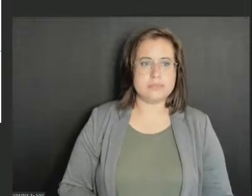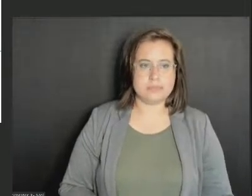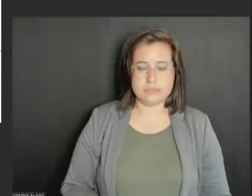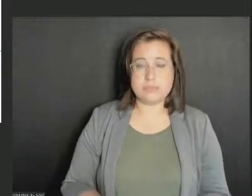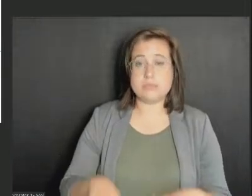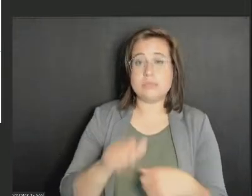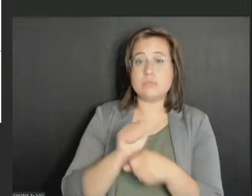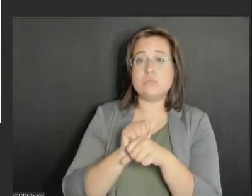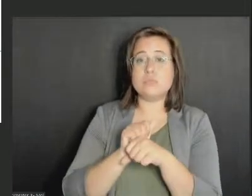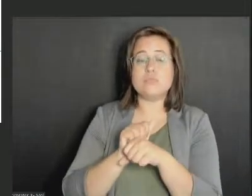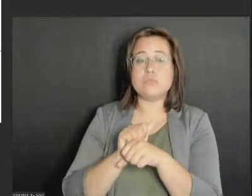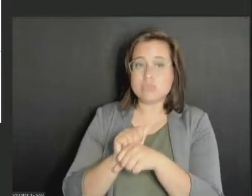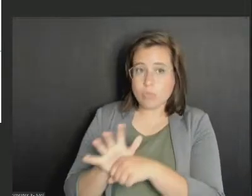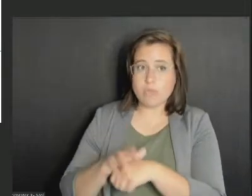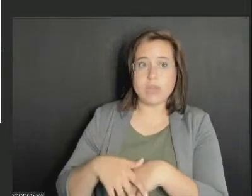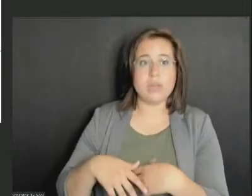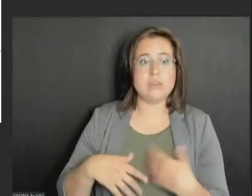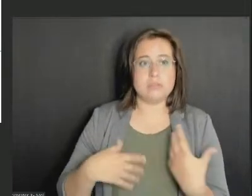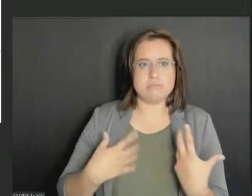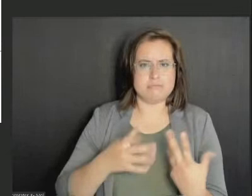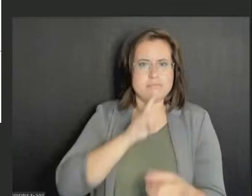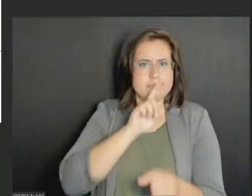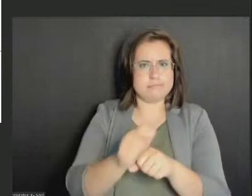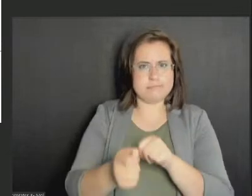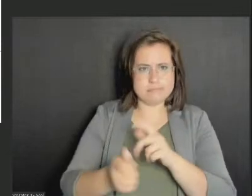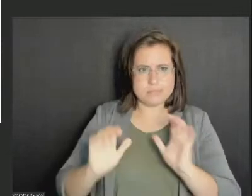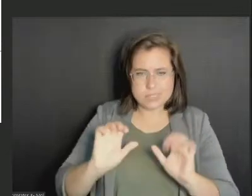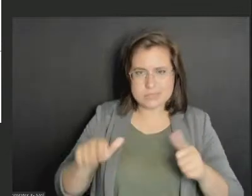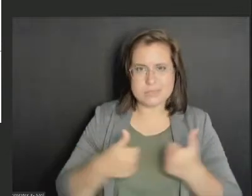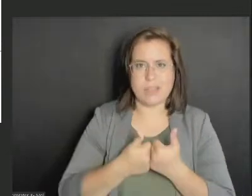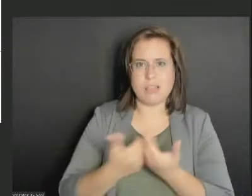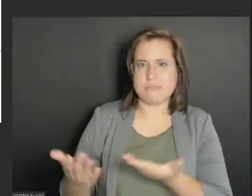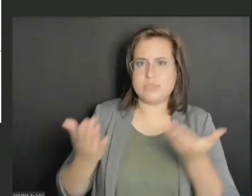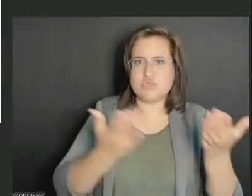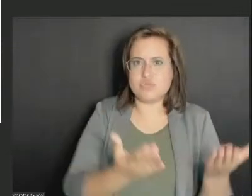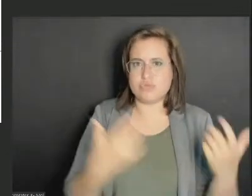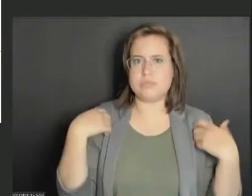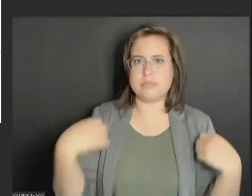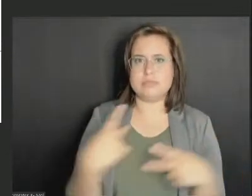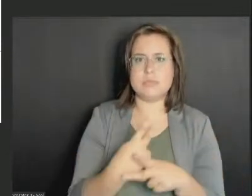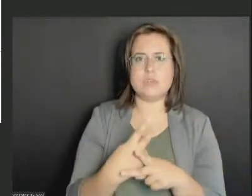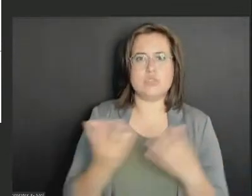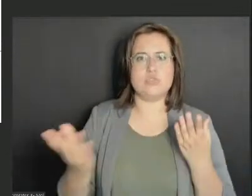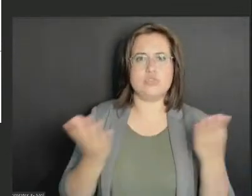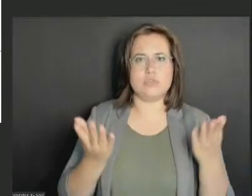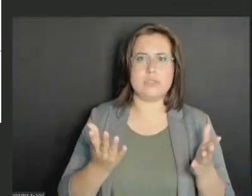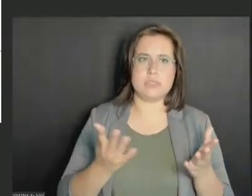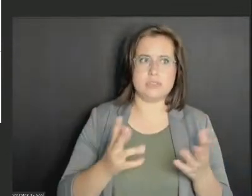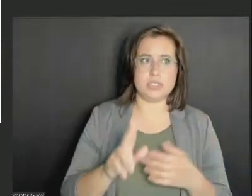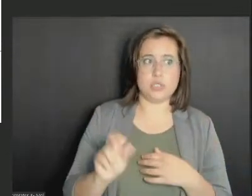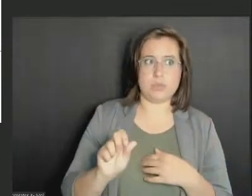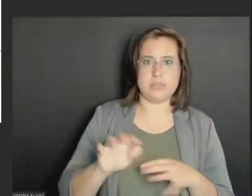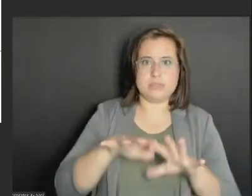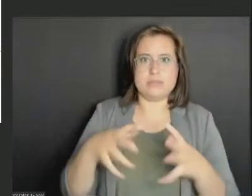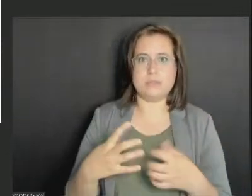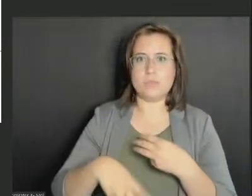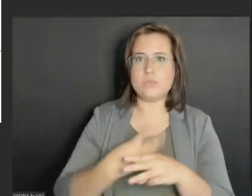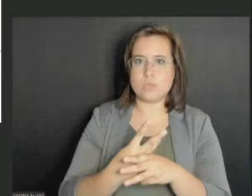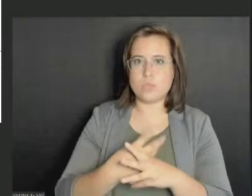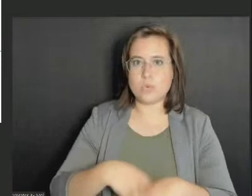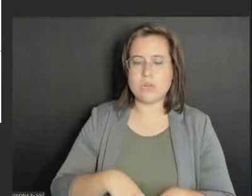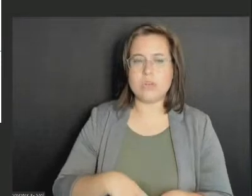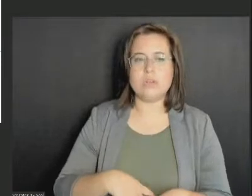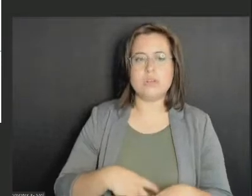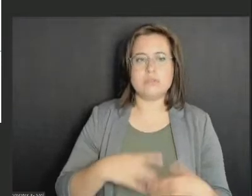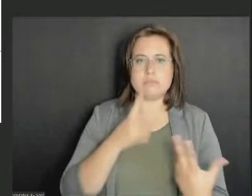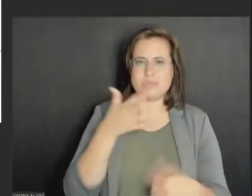COVID-19 has fundamentally challenged the delivery of healthcare services across our country and across the world. And it's forced many difficult choices